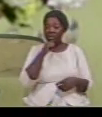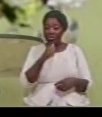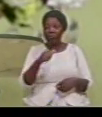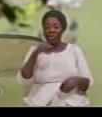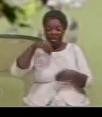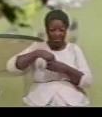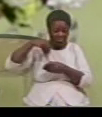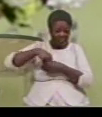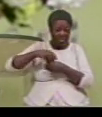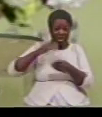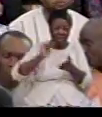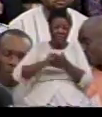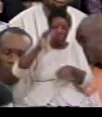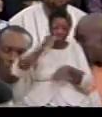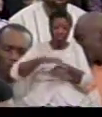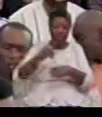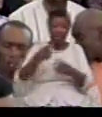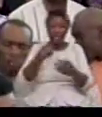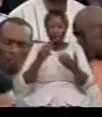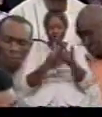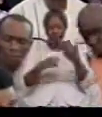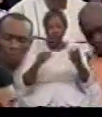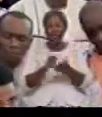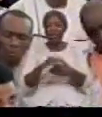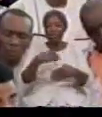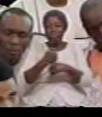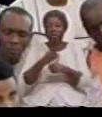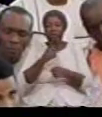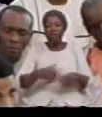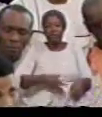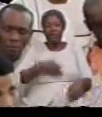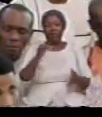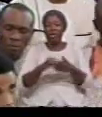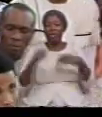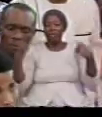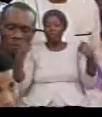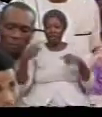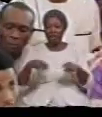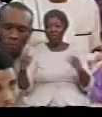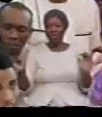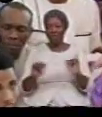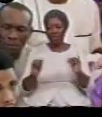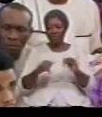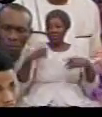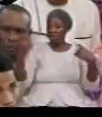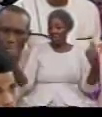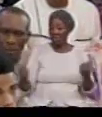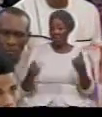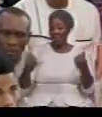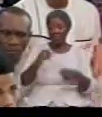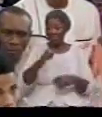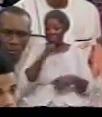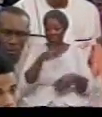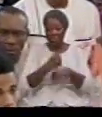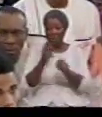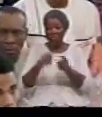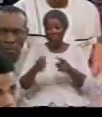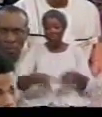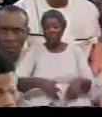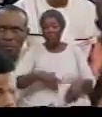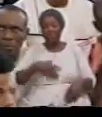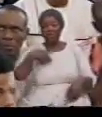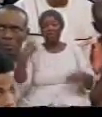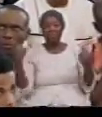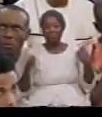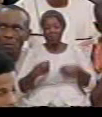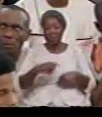the stimuli, has already become numb. Similarly, sin deadens the conscience and